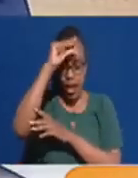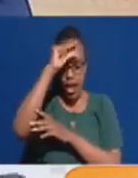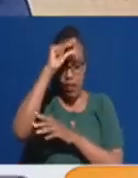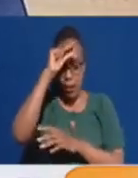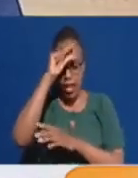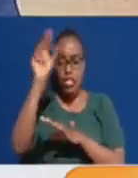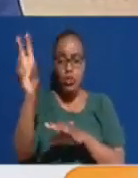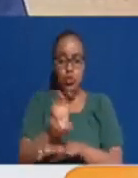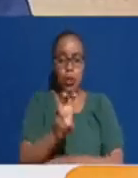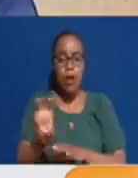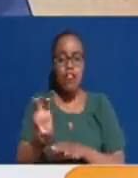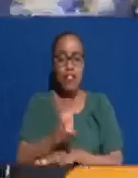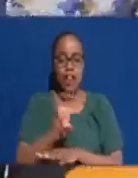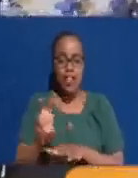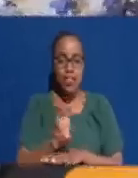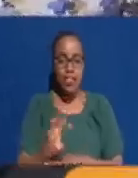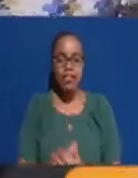check.